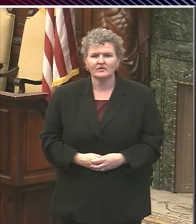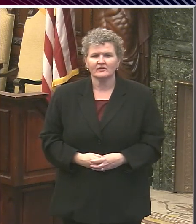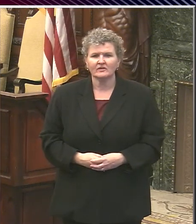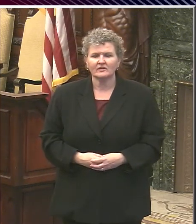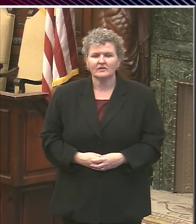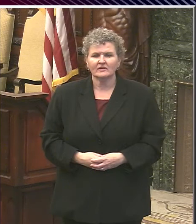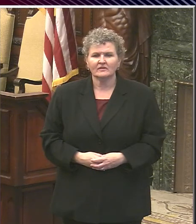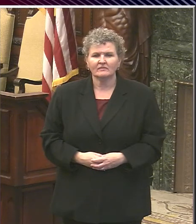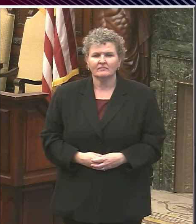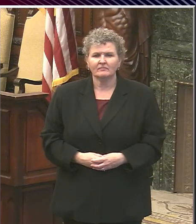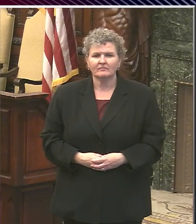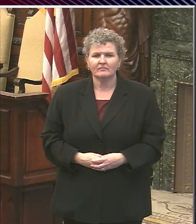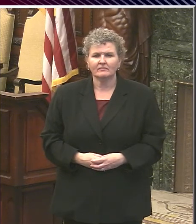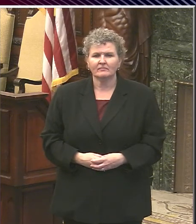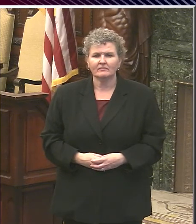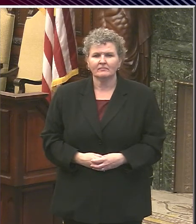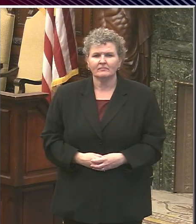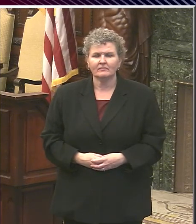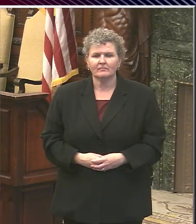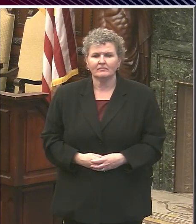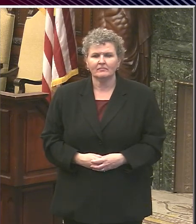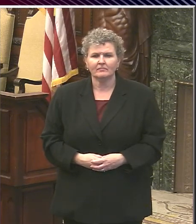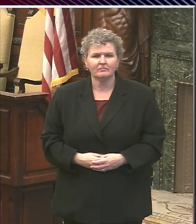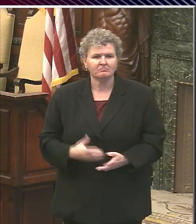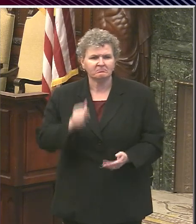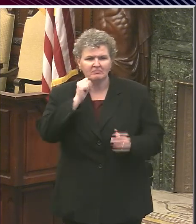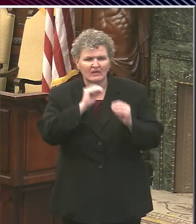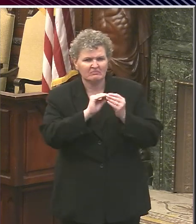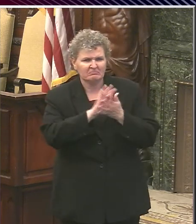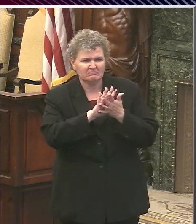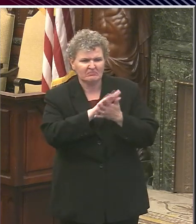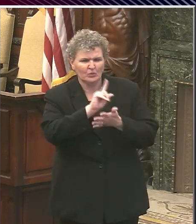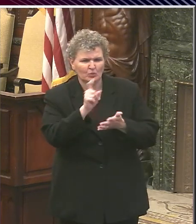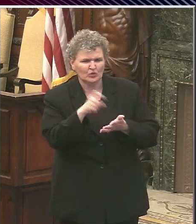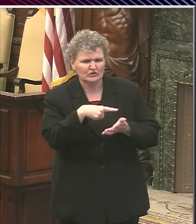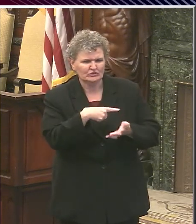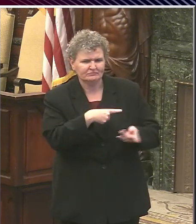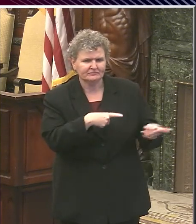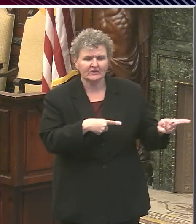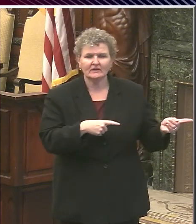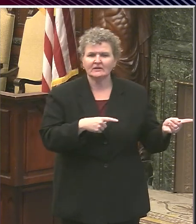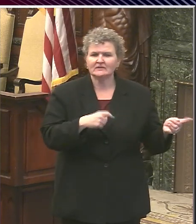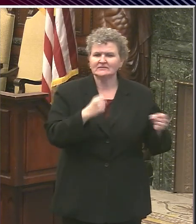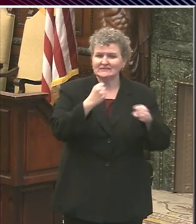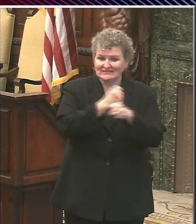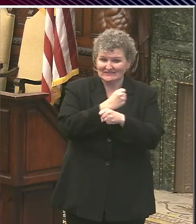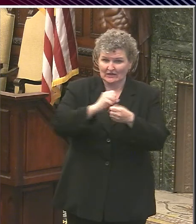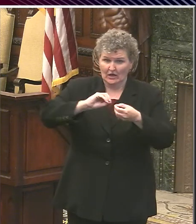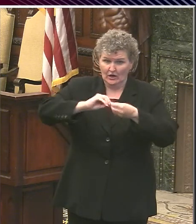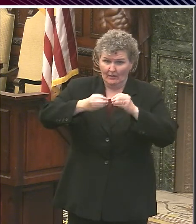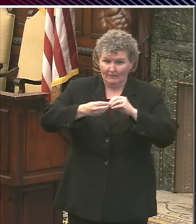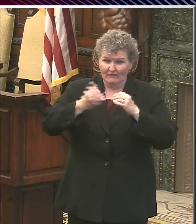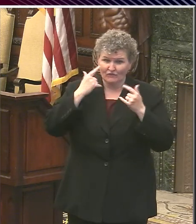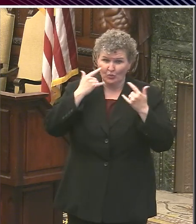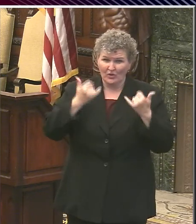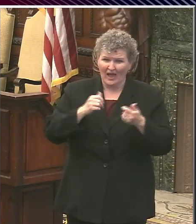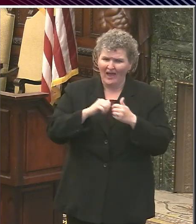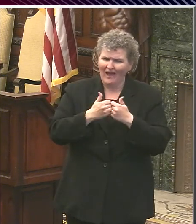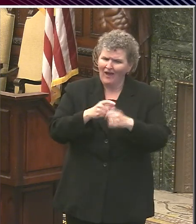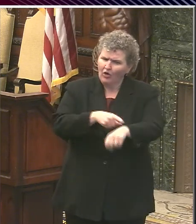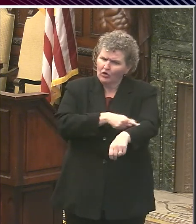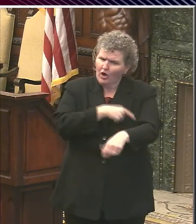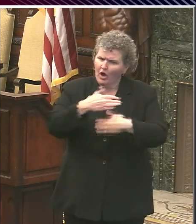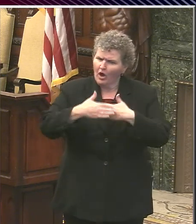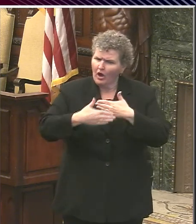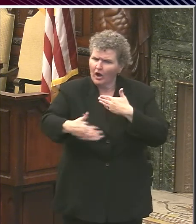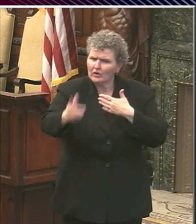So thank you. Thank you. Is there any statistics or any stats right now as to how long you will keep the